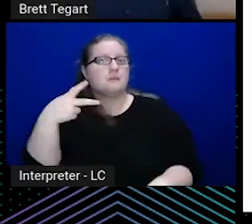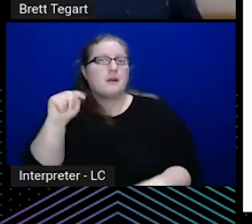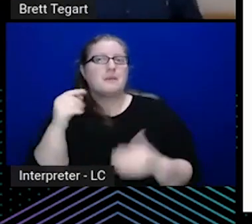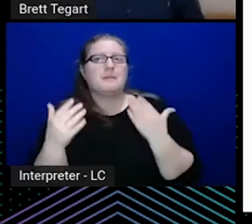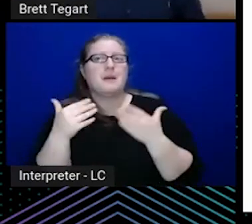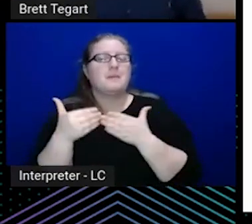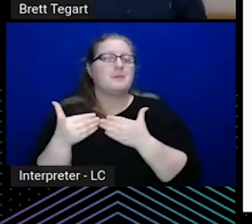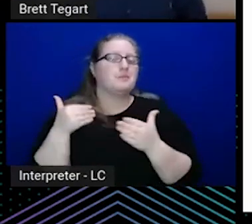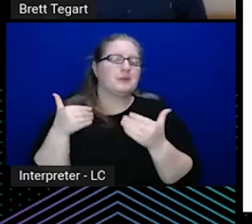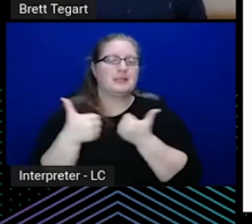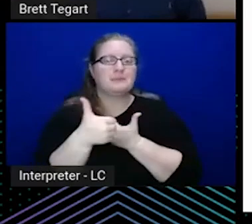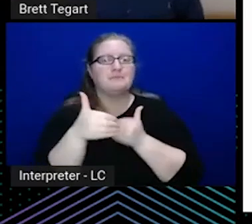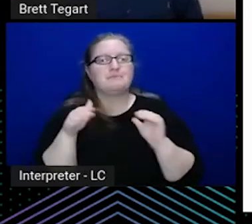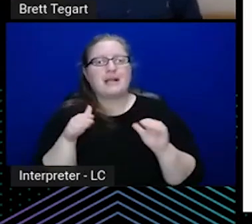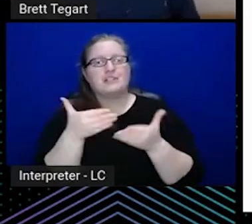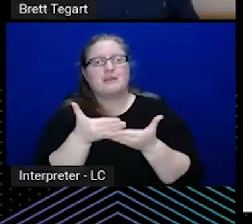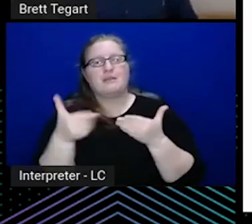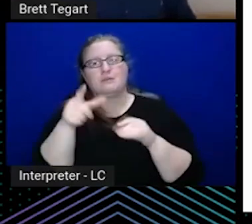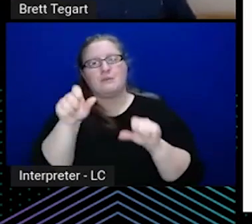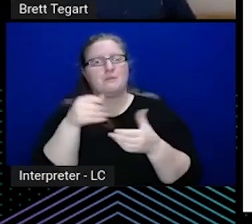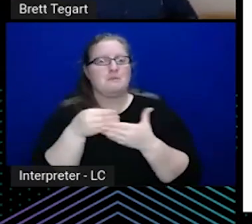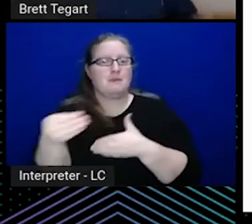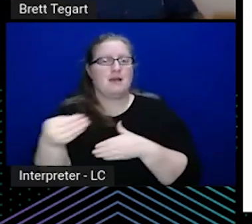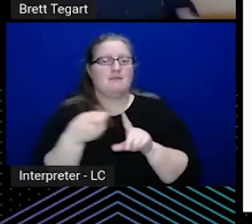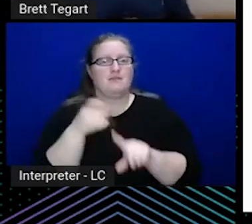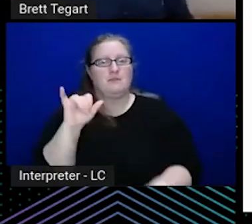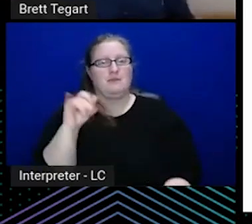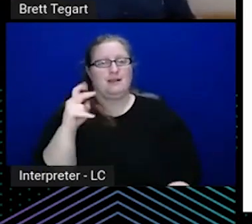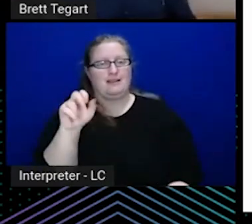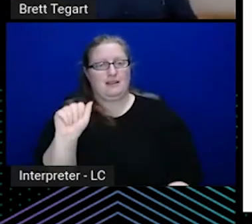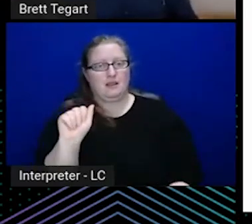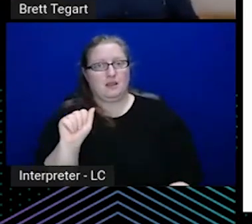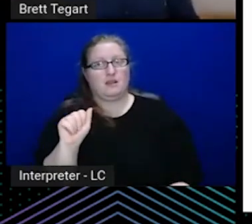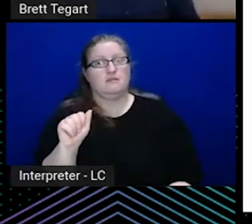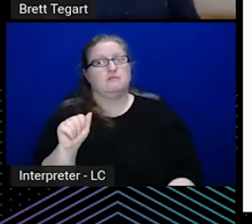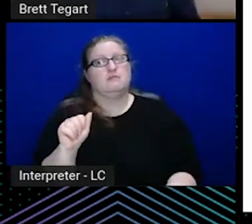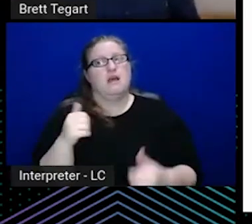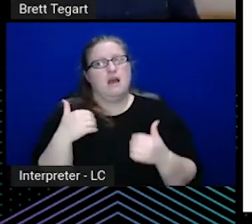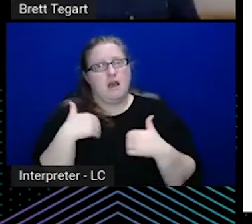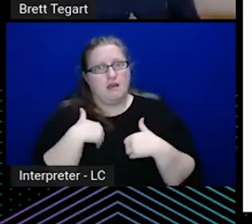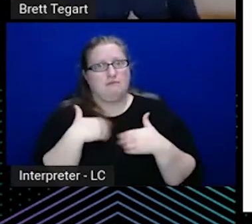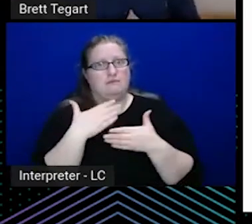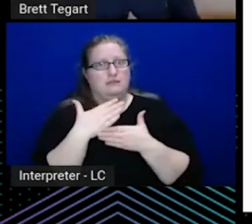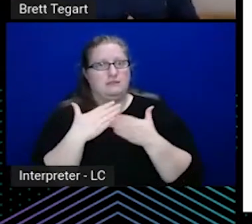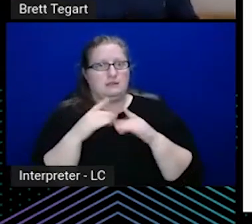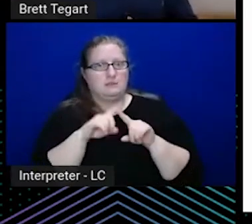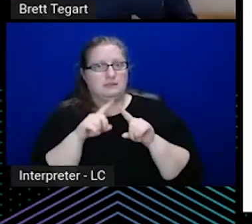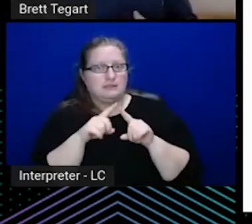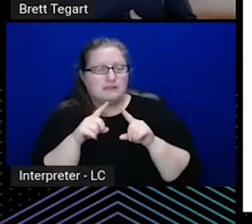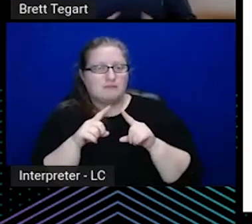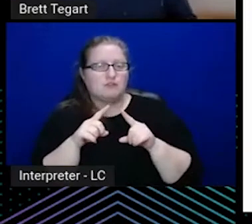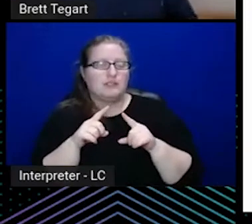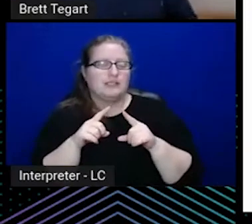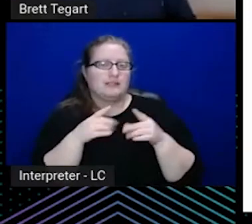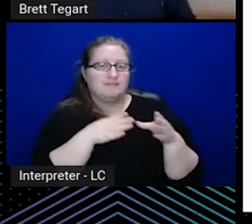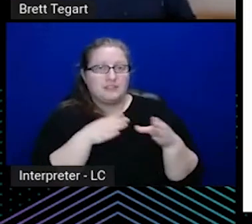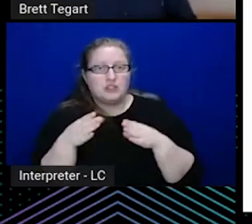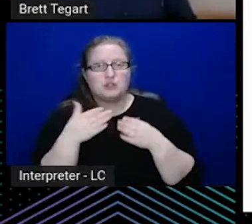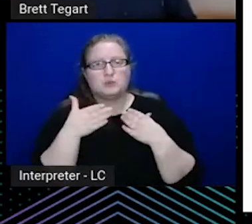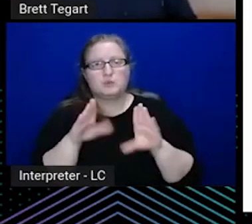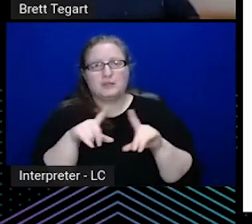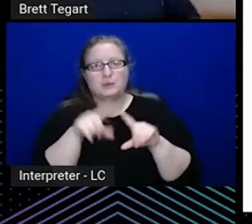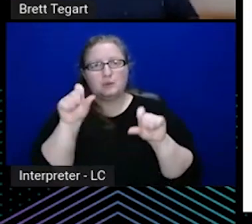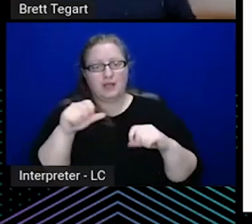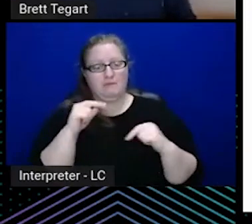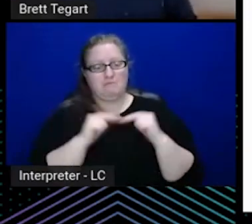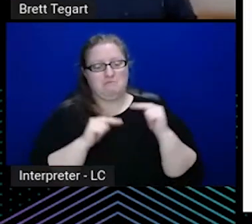prepackaged items that you can buy from IKEA that come with a limited set of features that you can, and ways in which you can assemble them, and